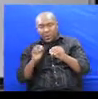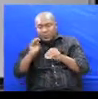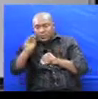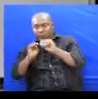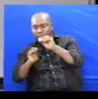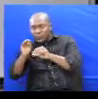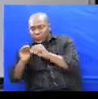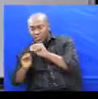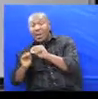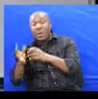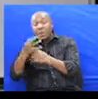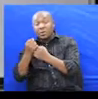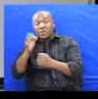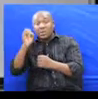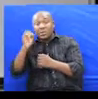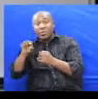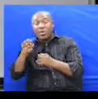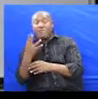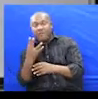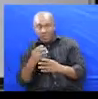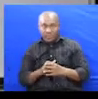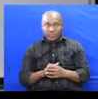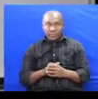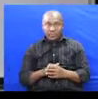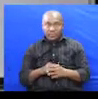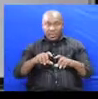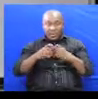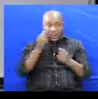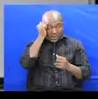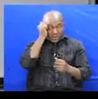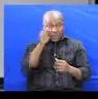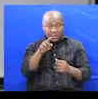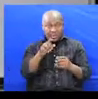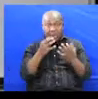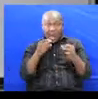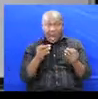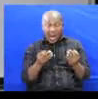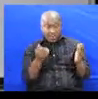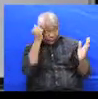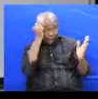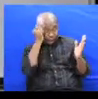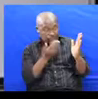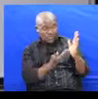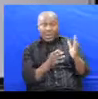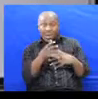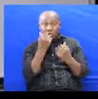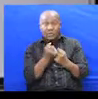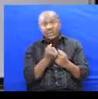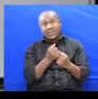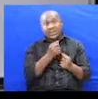is obtained. But I was just reminding you and see how do we convert centimeter cubic